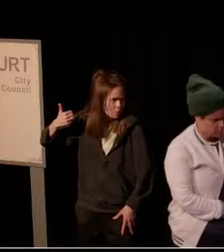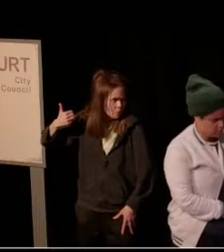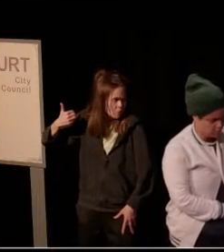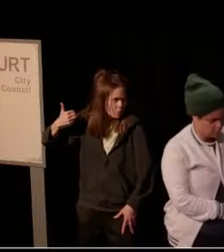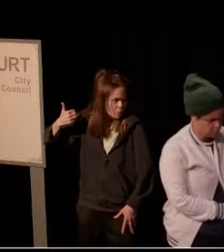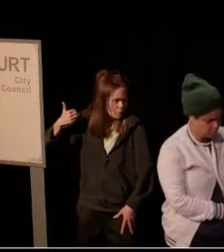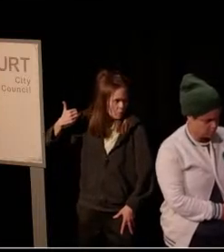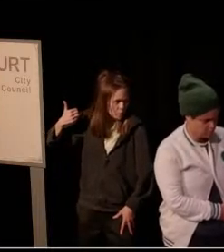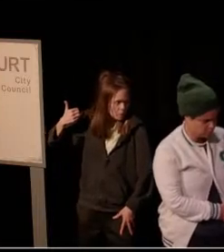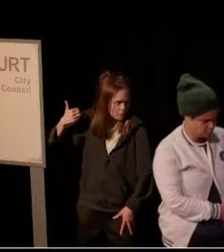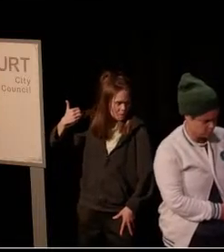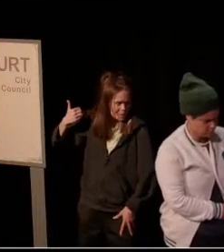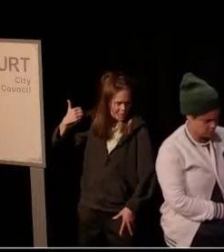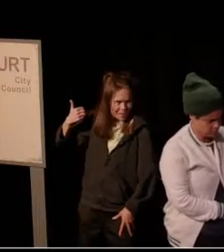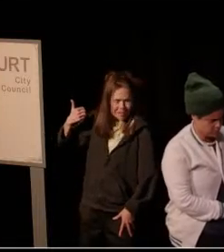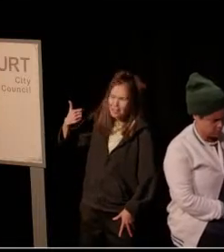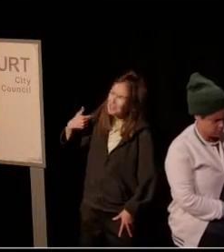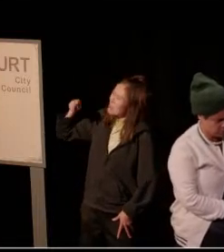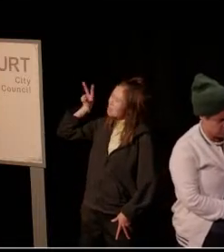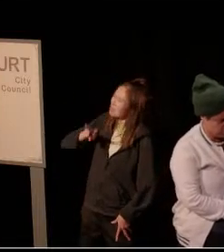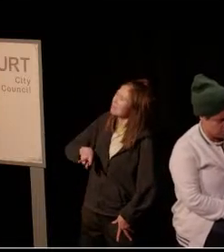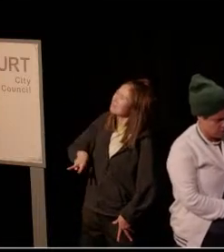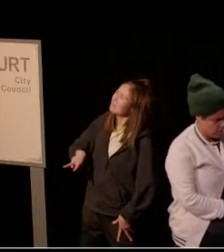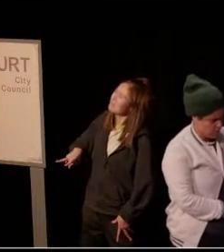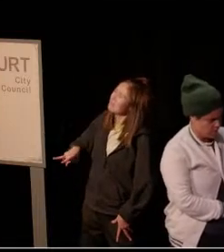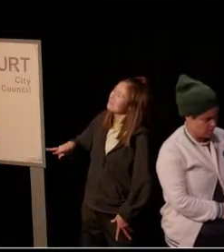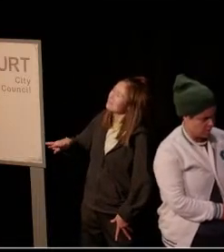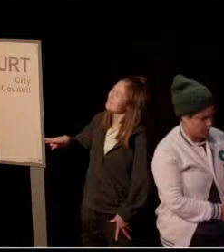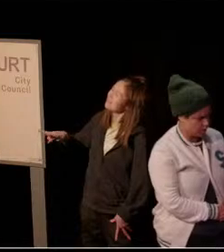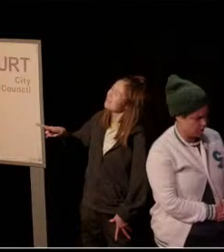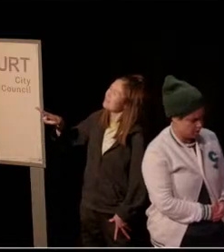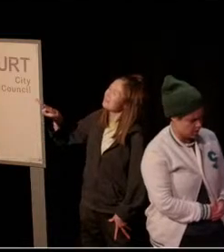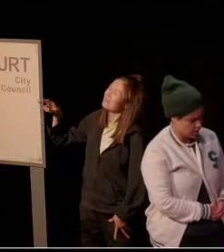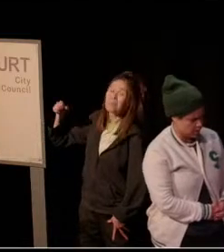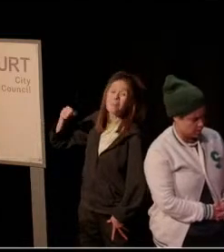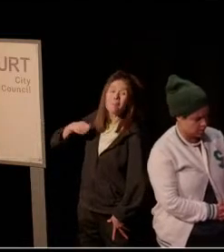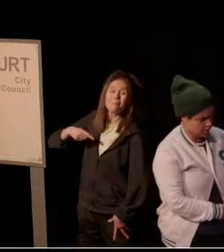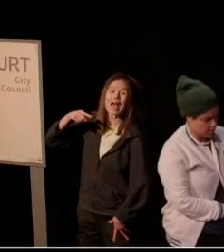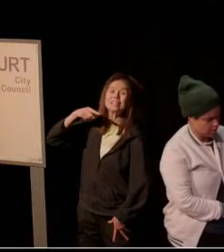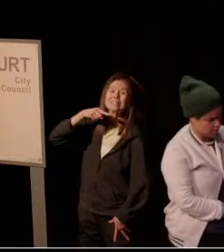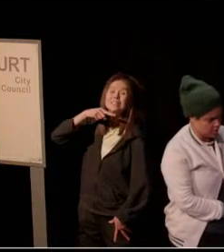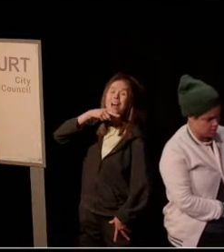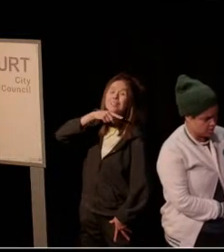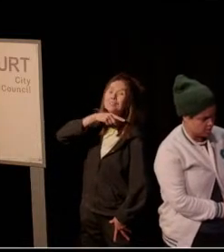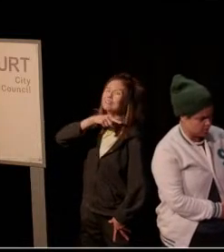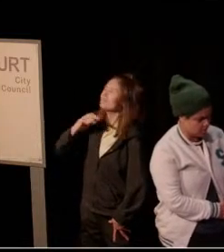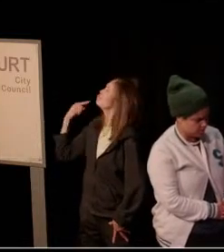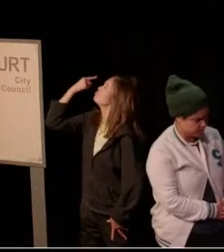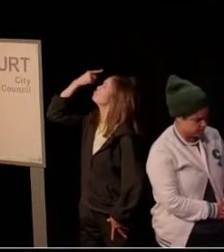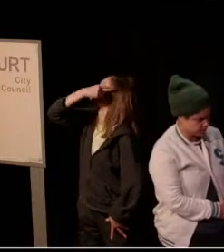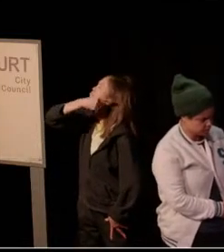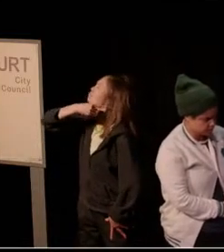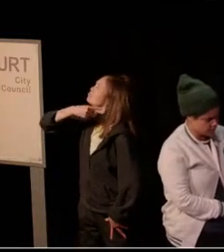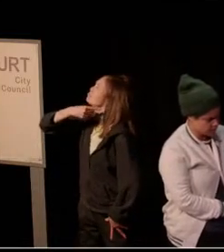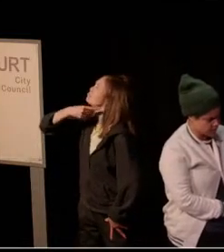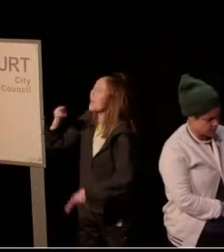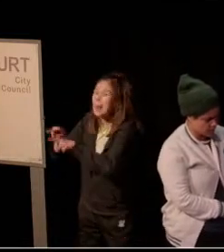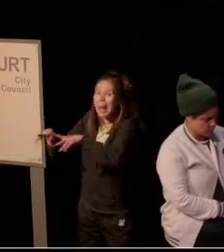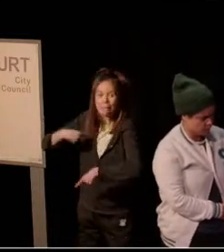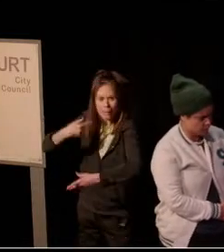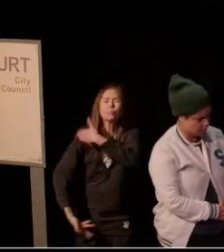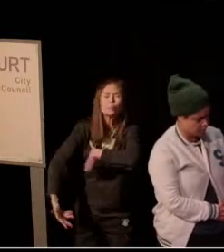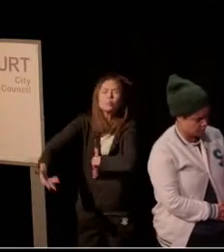Looking at the lines of my boy's face, I imagine myself some 23 years ago. How